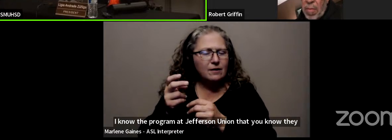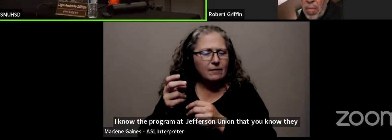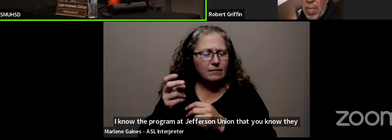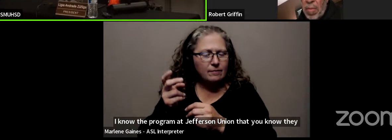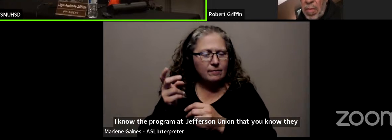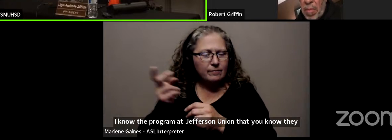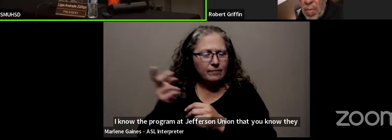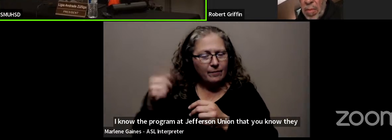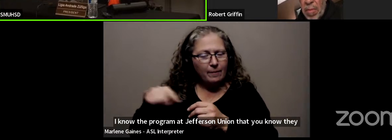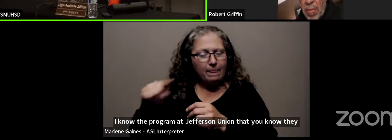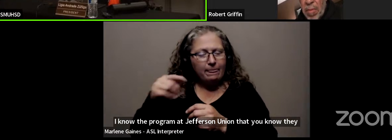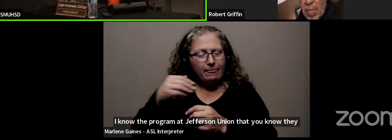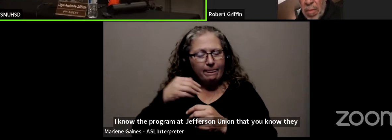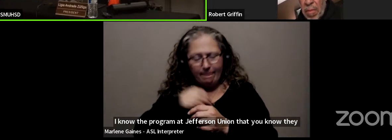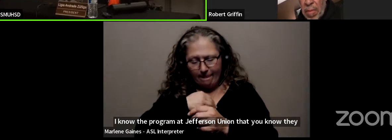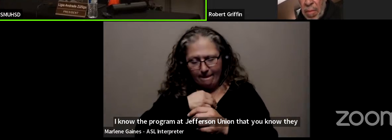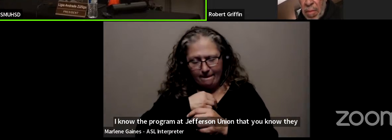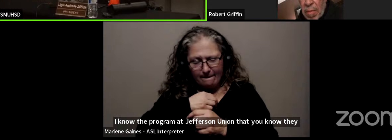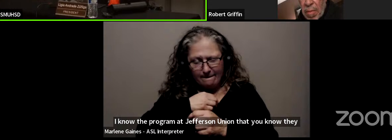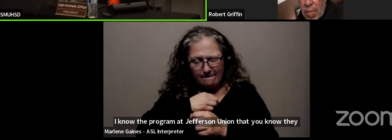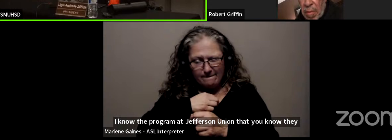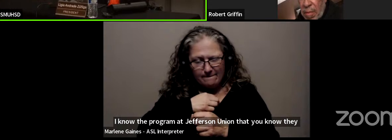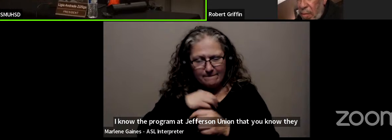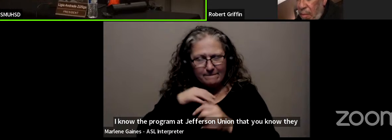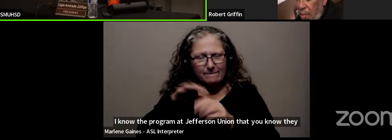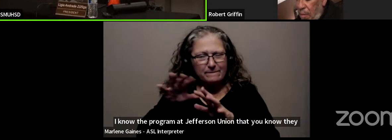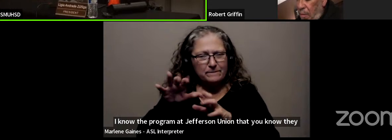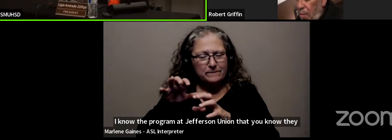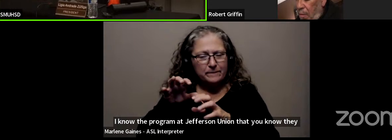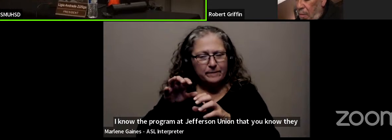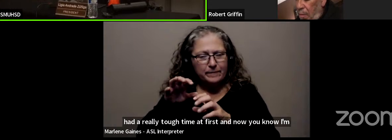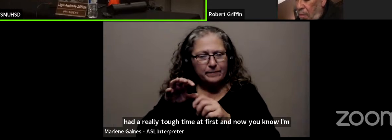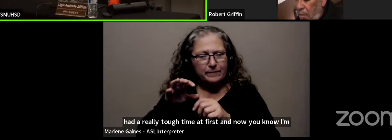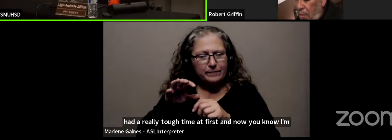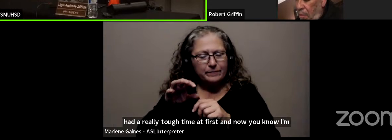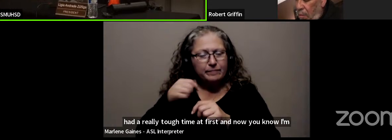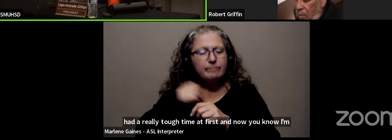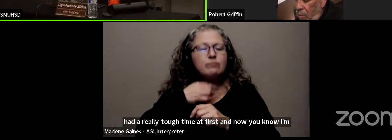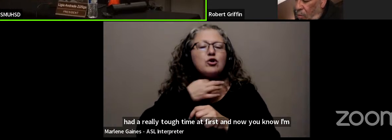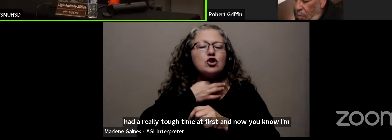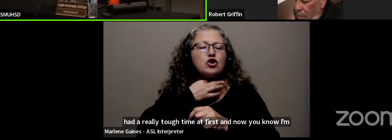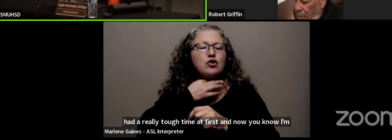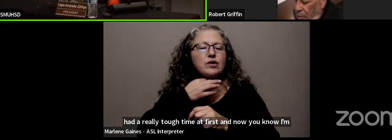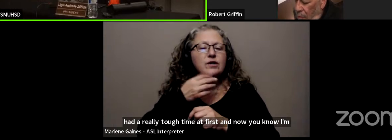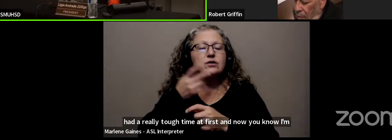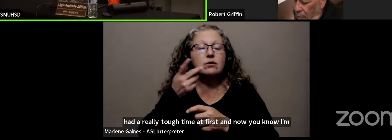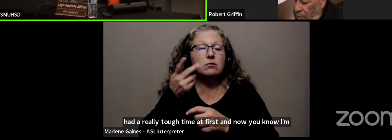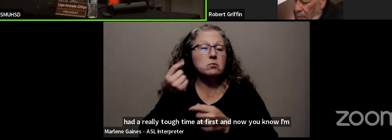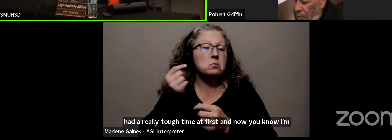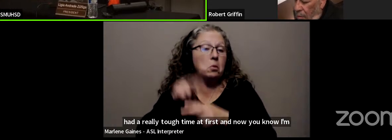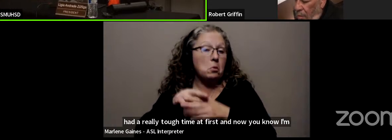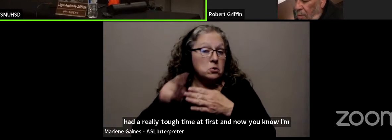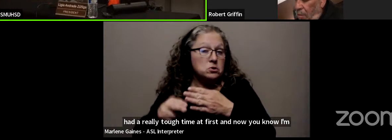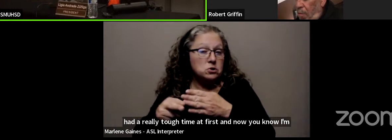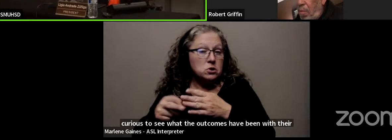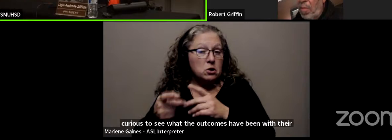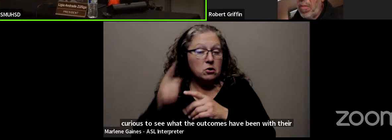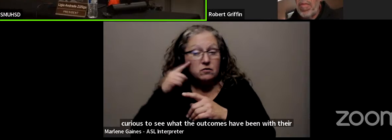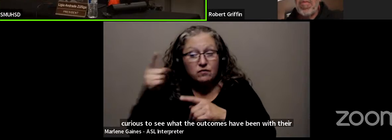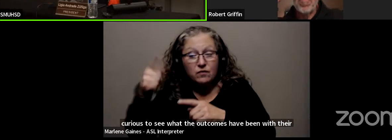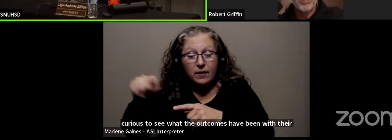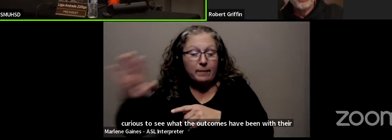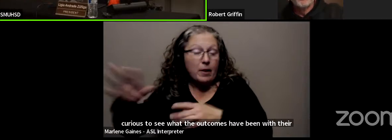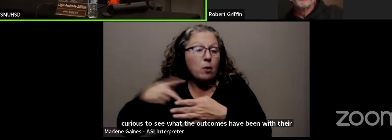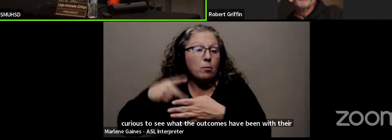at first, and now, you know, I'm curious to see what the outcomes have been with their project. Also,